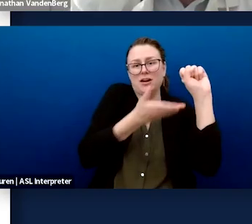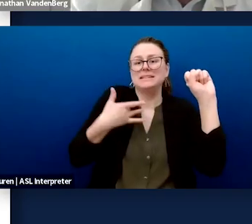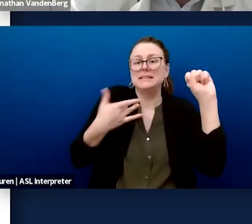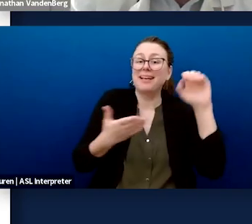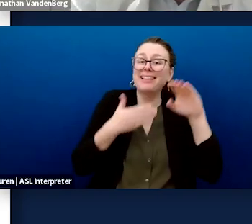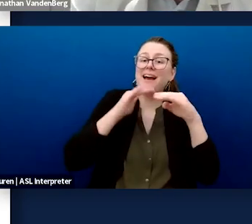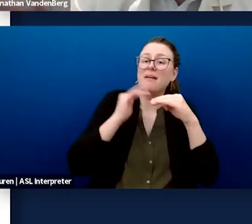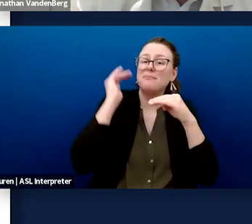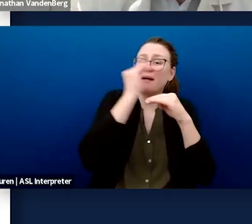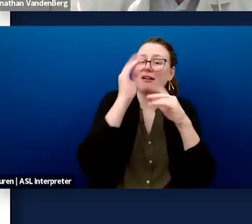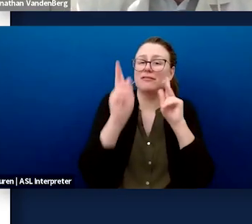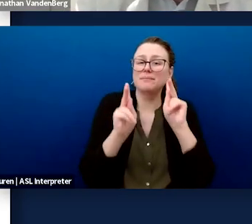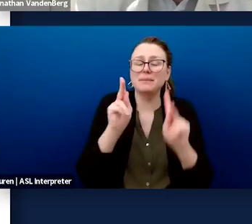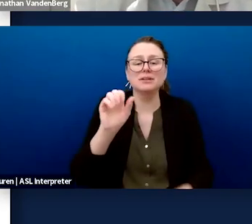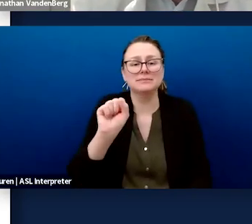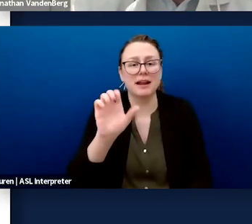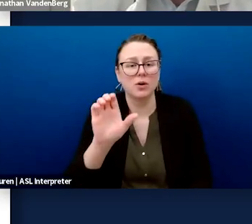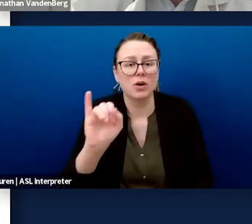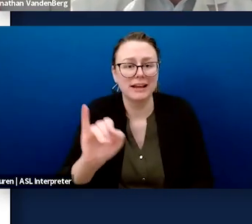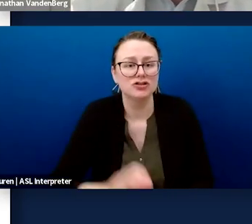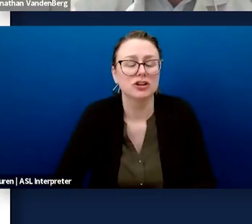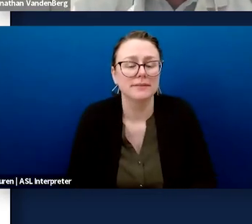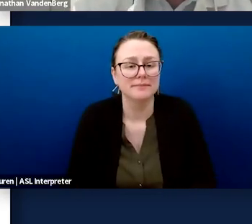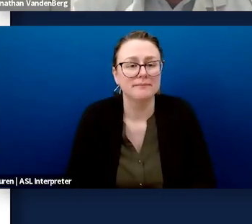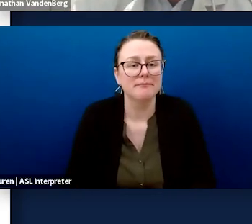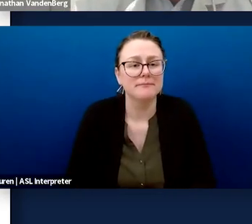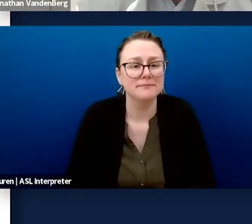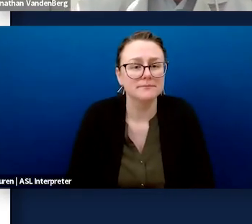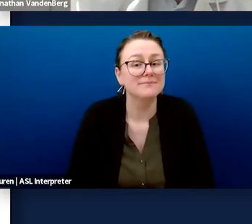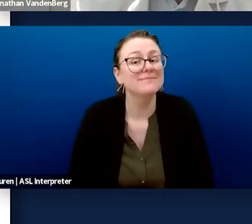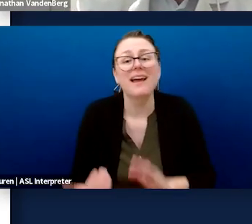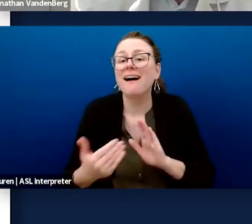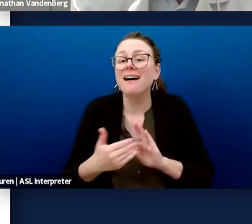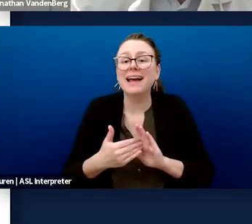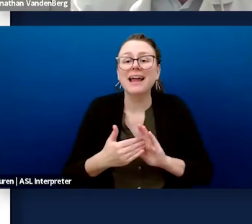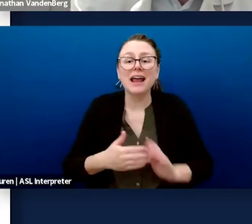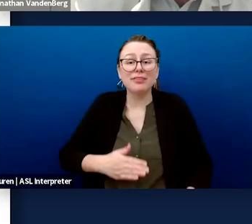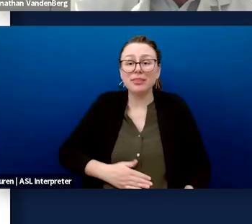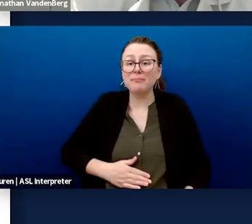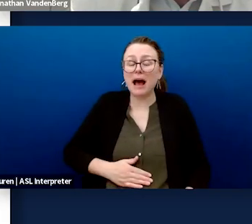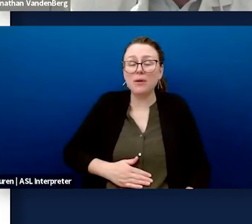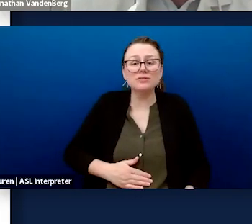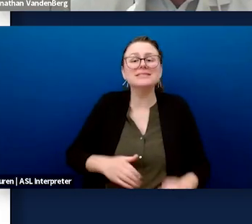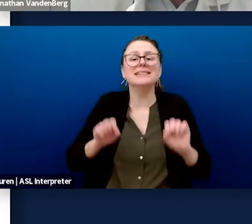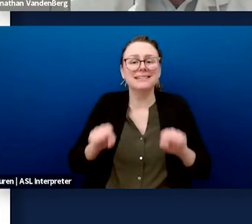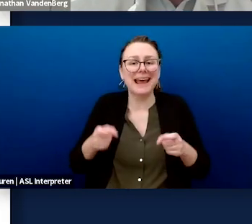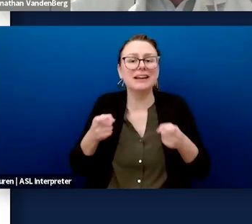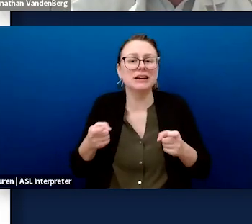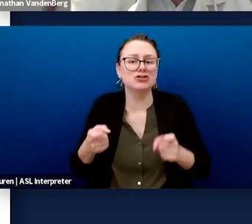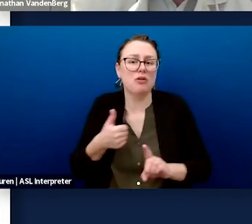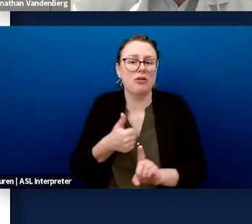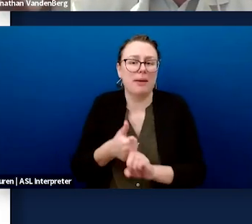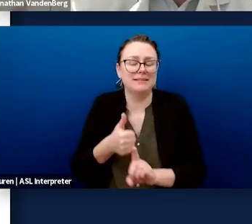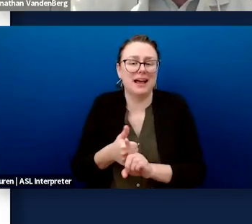So this is the enteric nervous system. This is the bowels, and they have a mind of their own, and they're actually able to push that stool